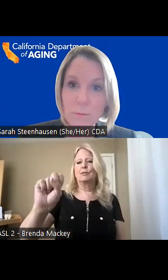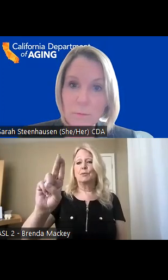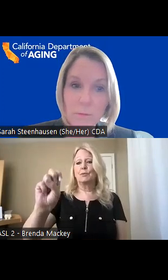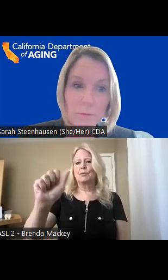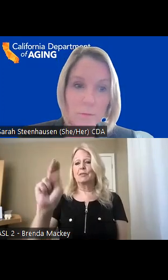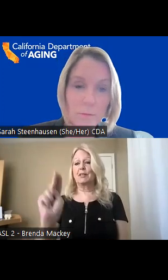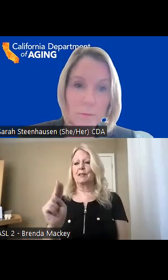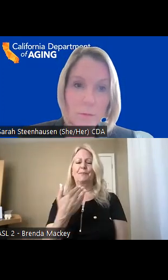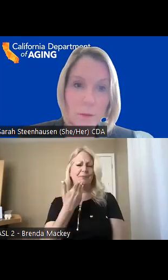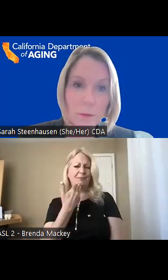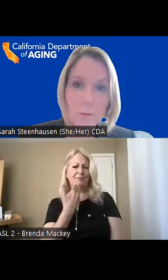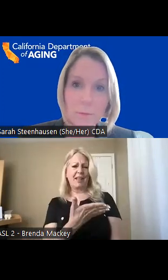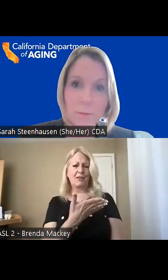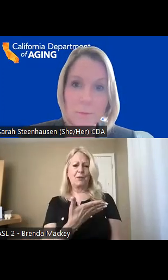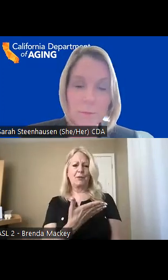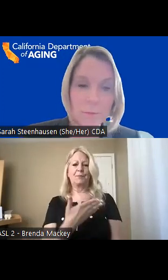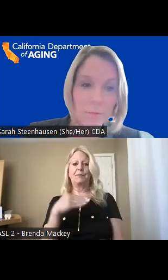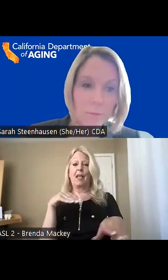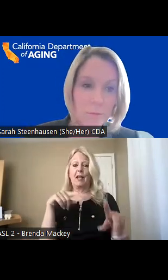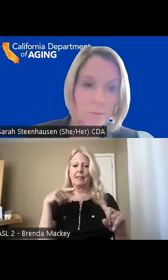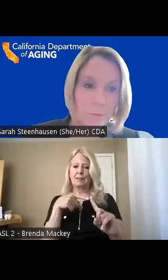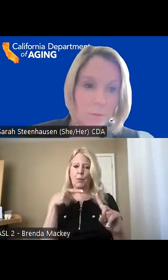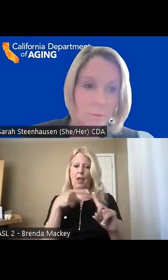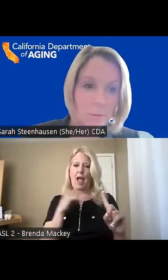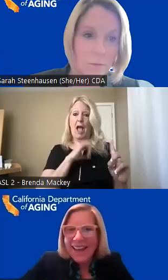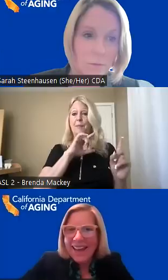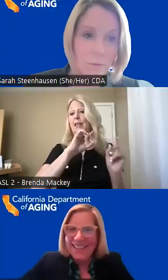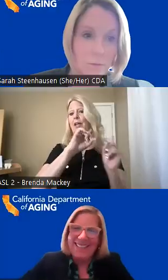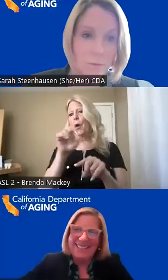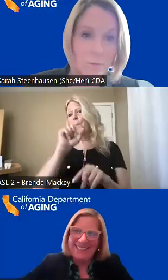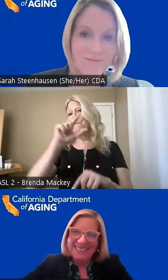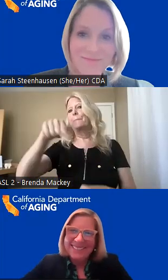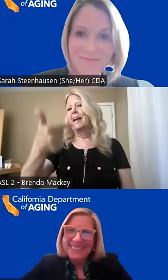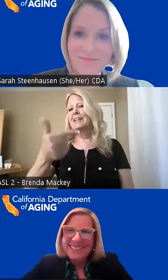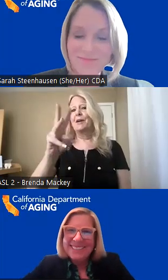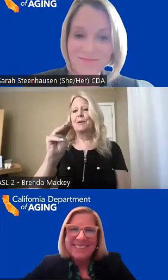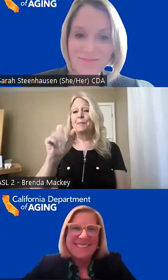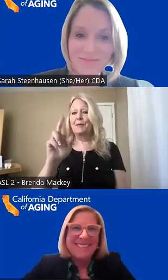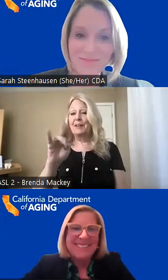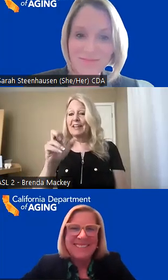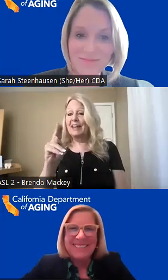Thank you. And at this point, I get to pass it back to Marina.